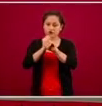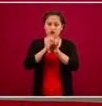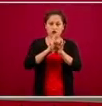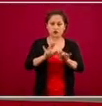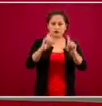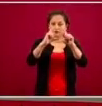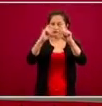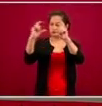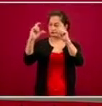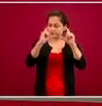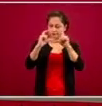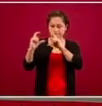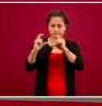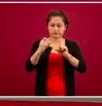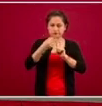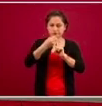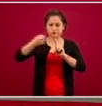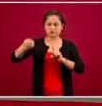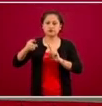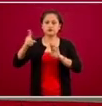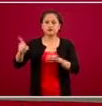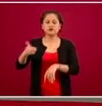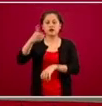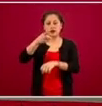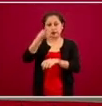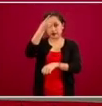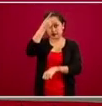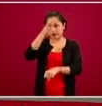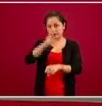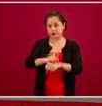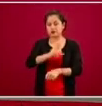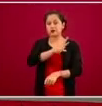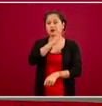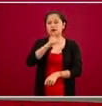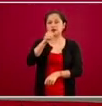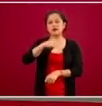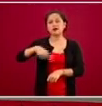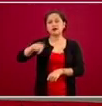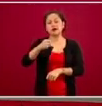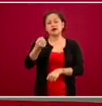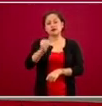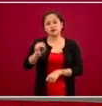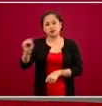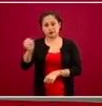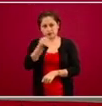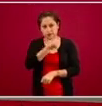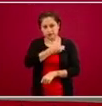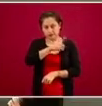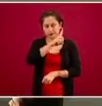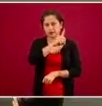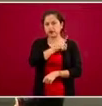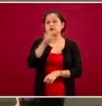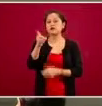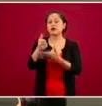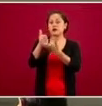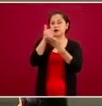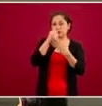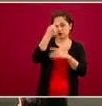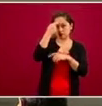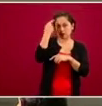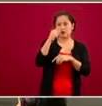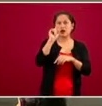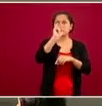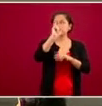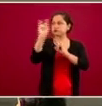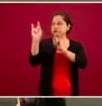that they have a different organization. We have made some changes in